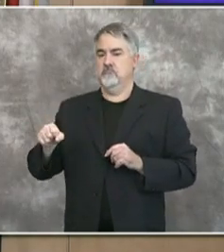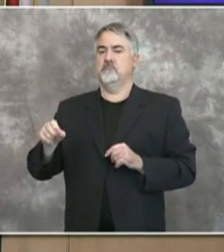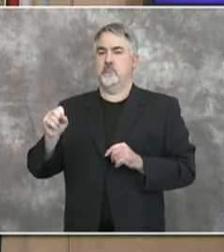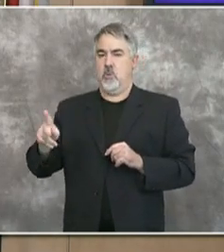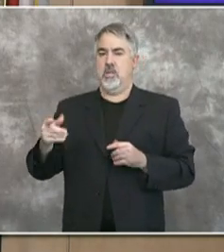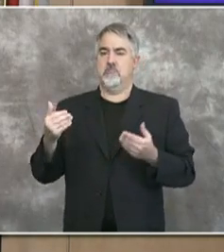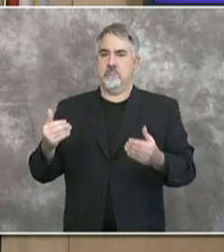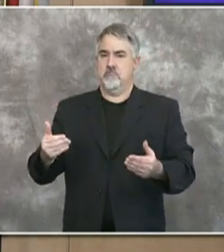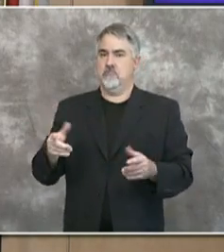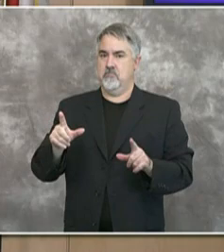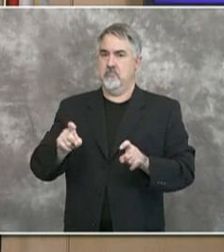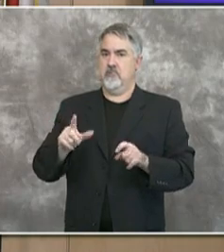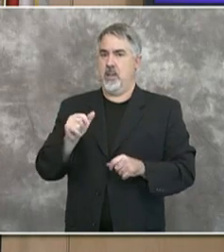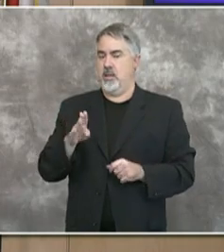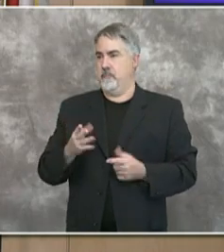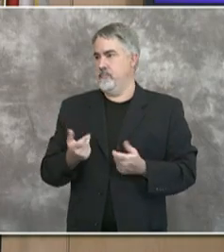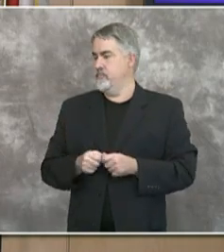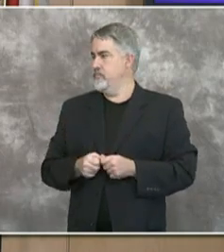Thank you.